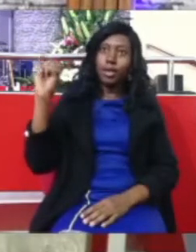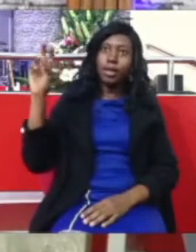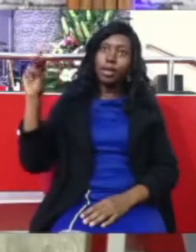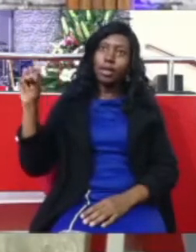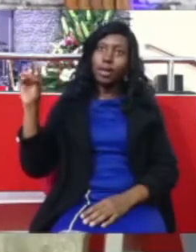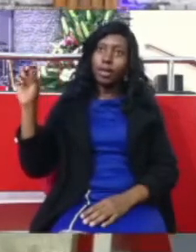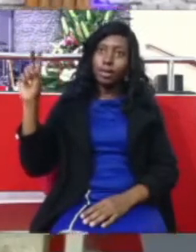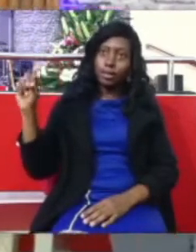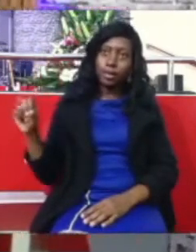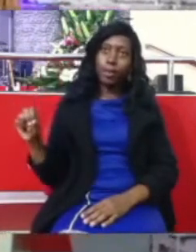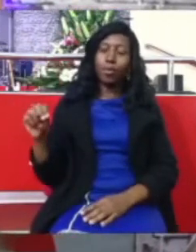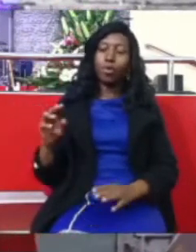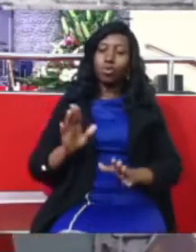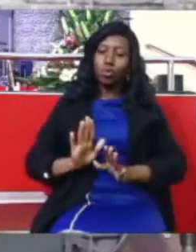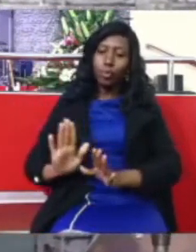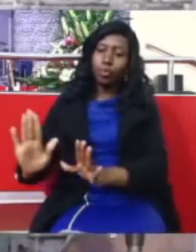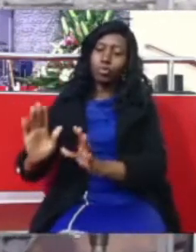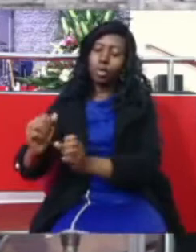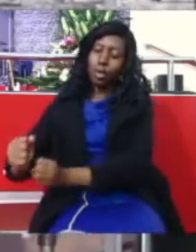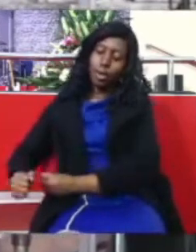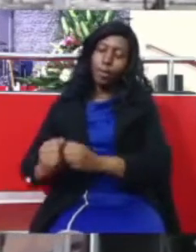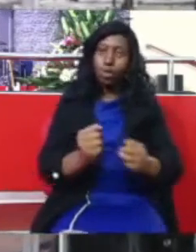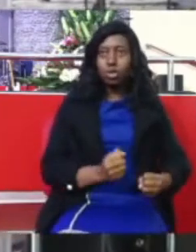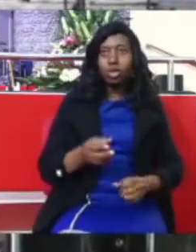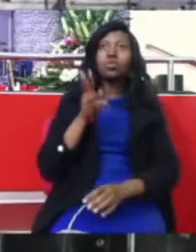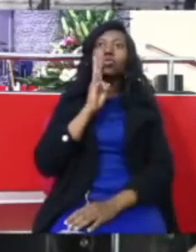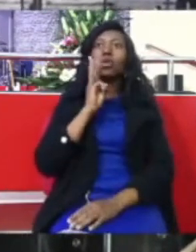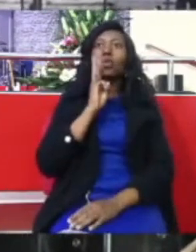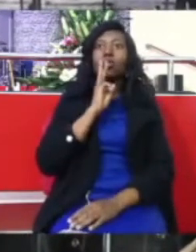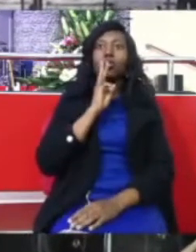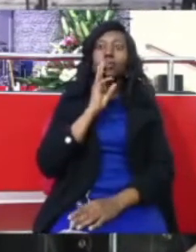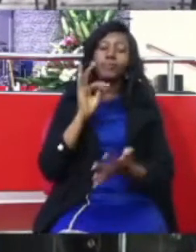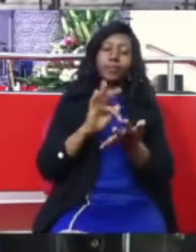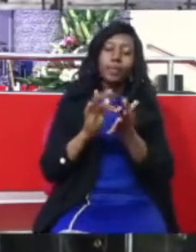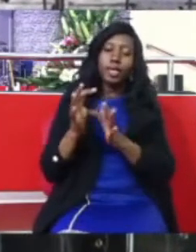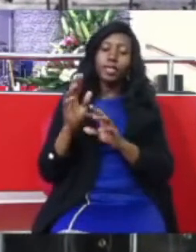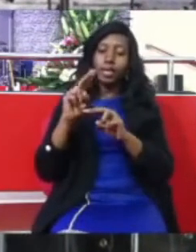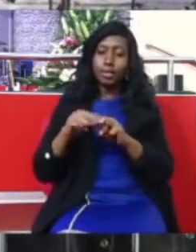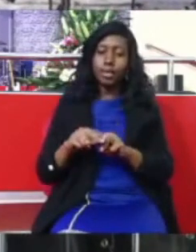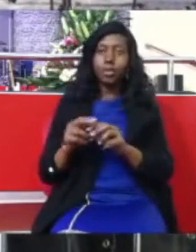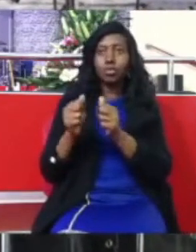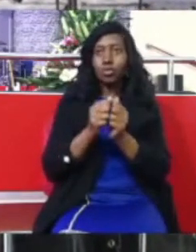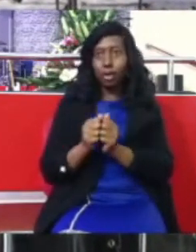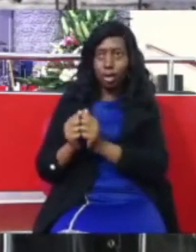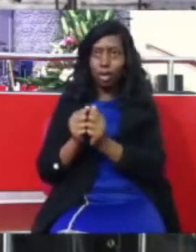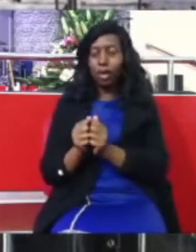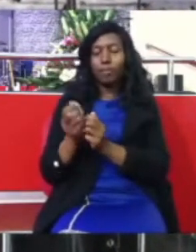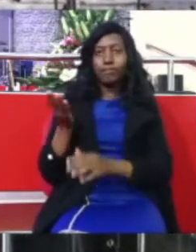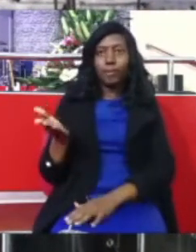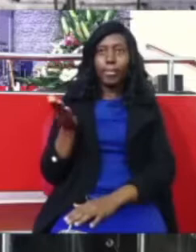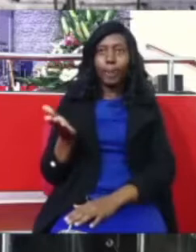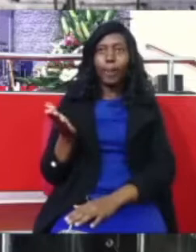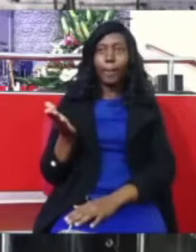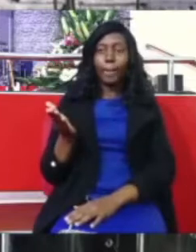it towards the water so that Jesus can sit there, gain a good view of the crowd that is listening to him, and be